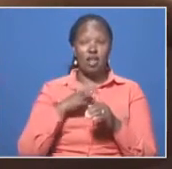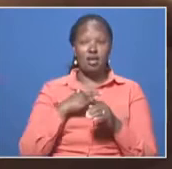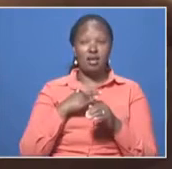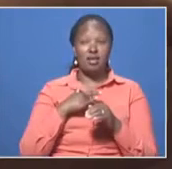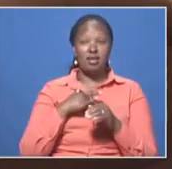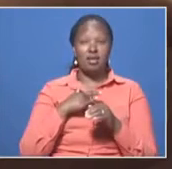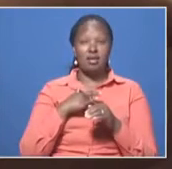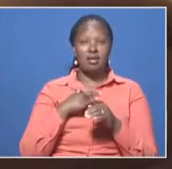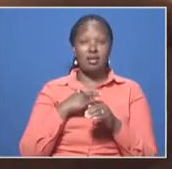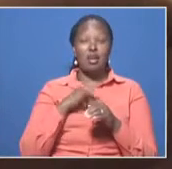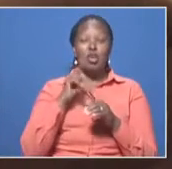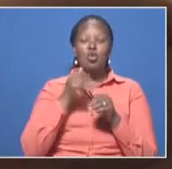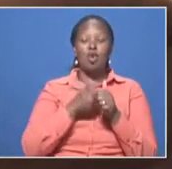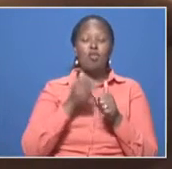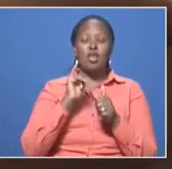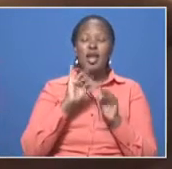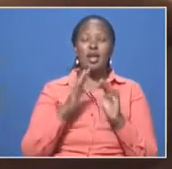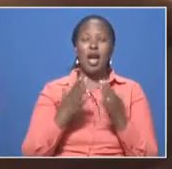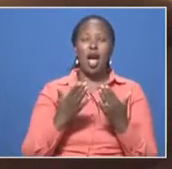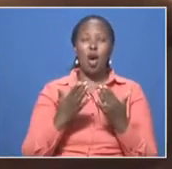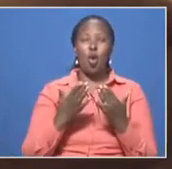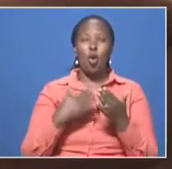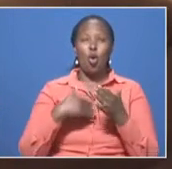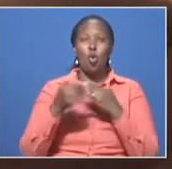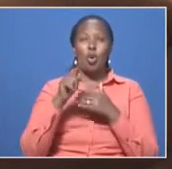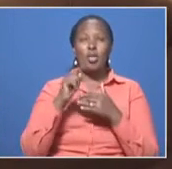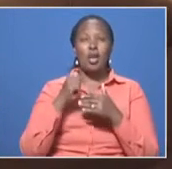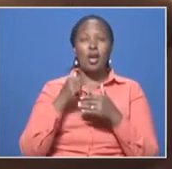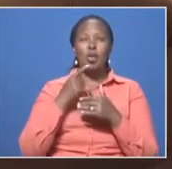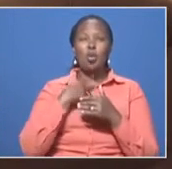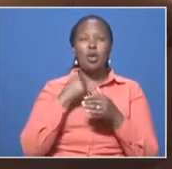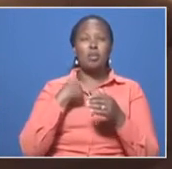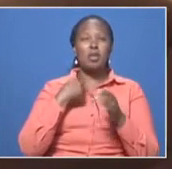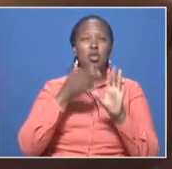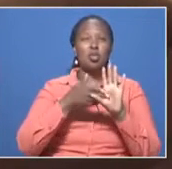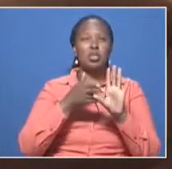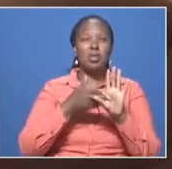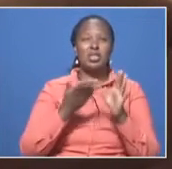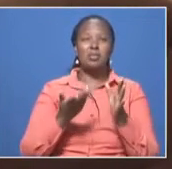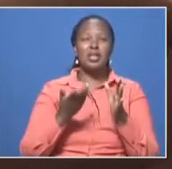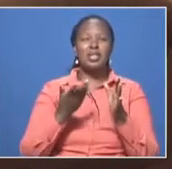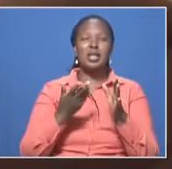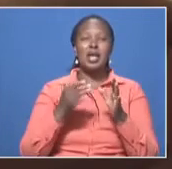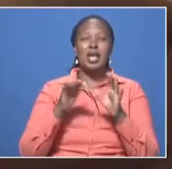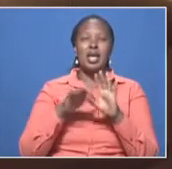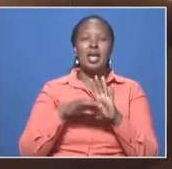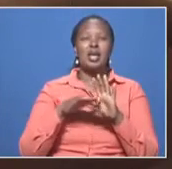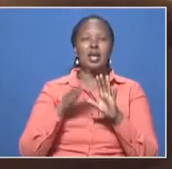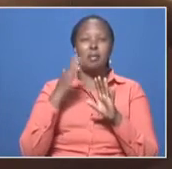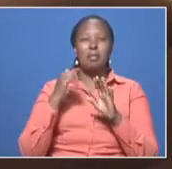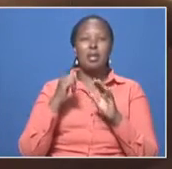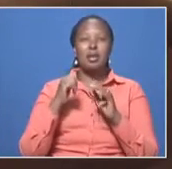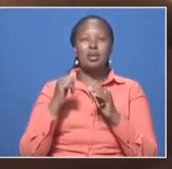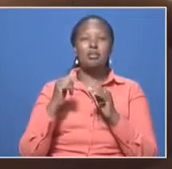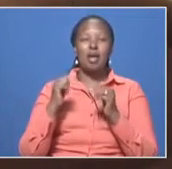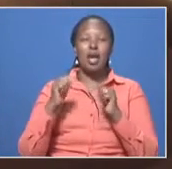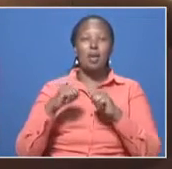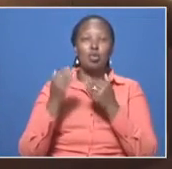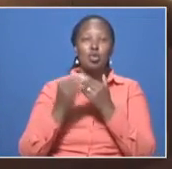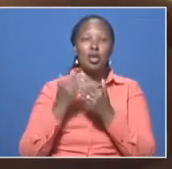how do you run away from that? Does that mean that I do not want to participate in being able to take care of my